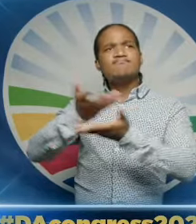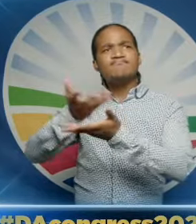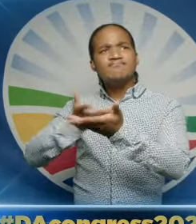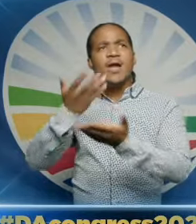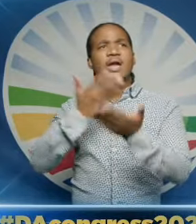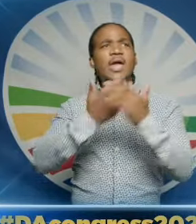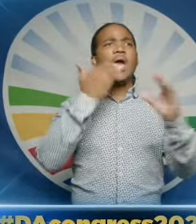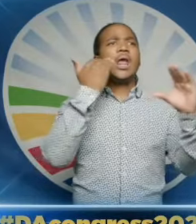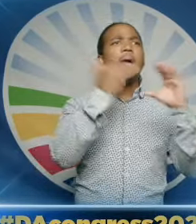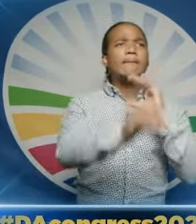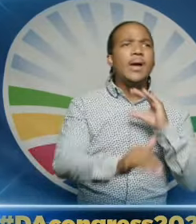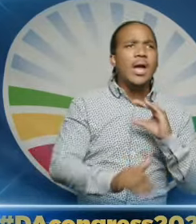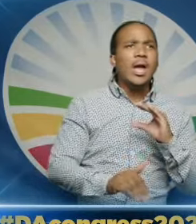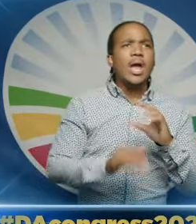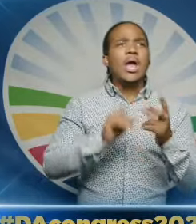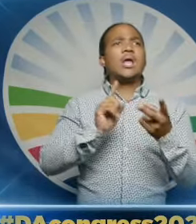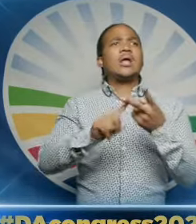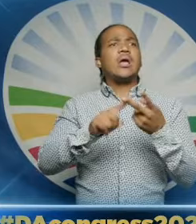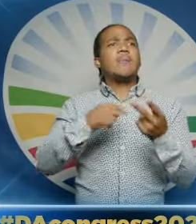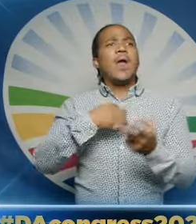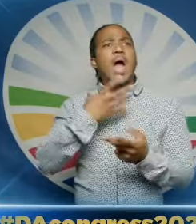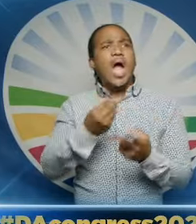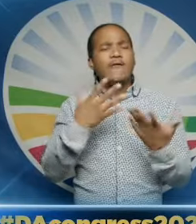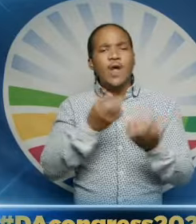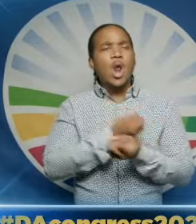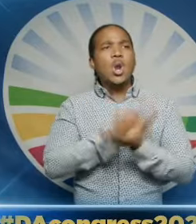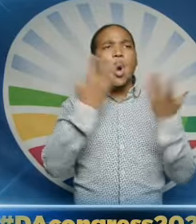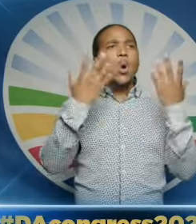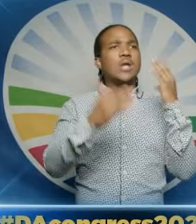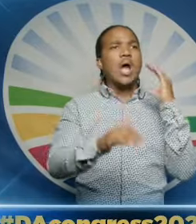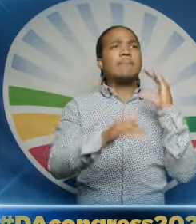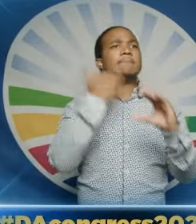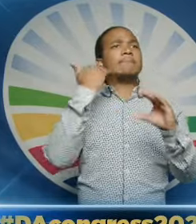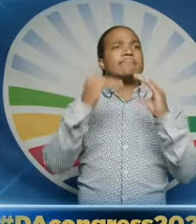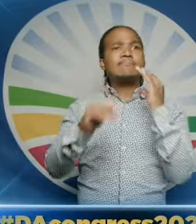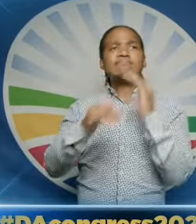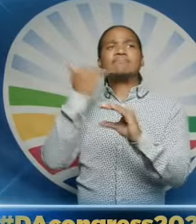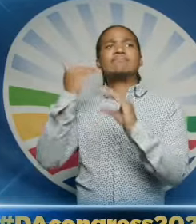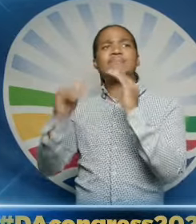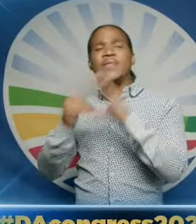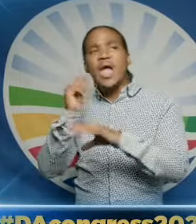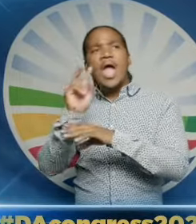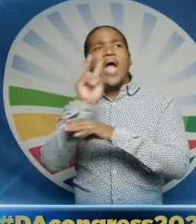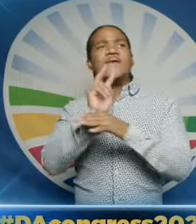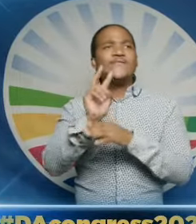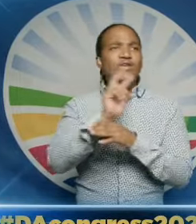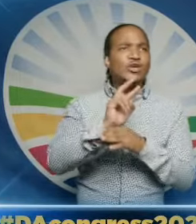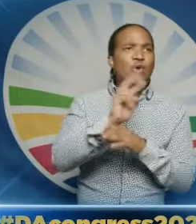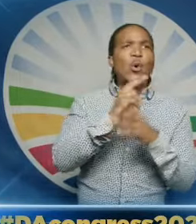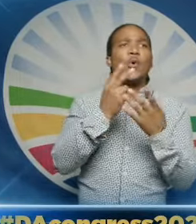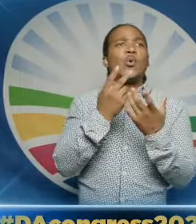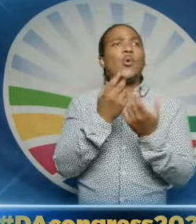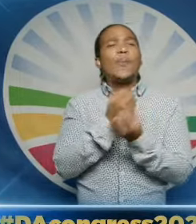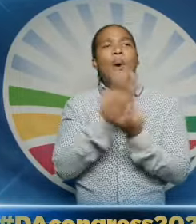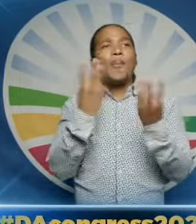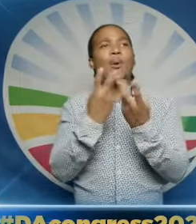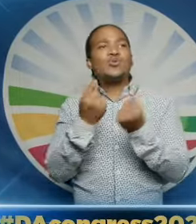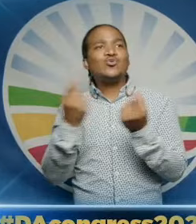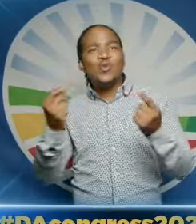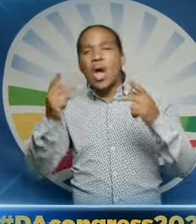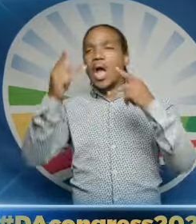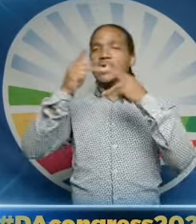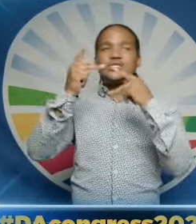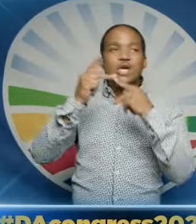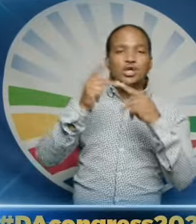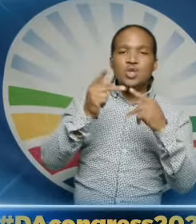email them. I certainly have received a number of infographics, videos, people doing TikToks